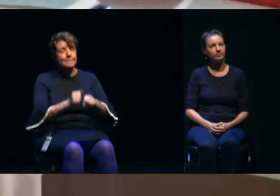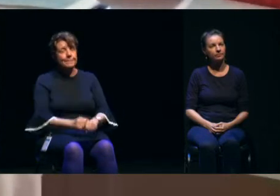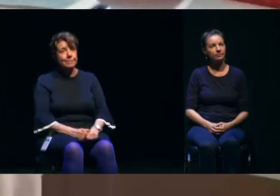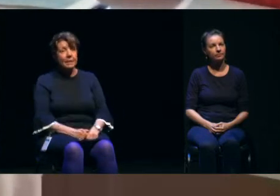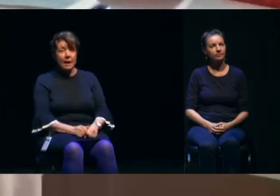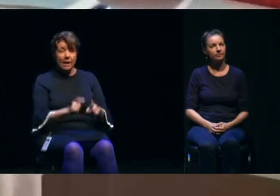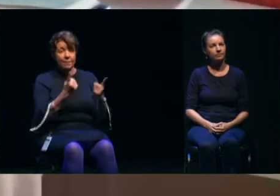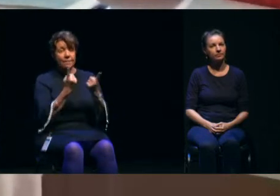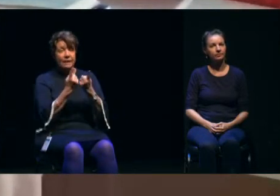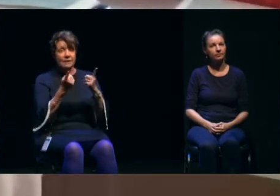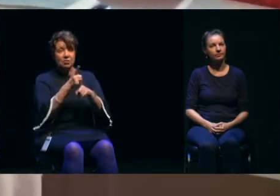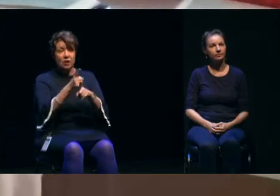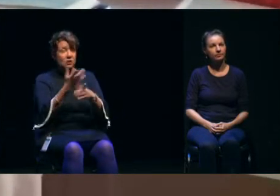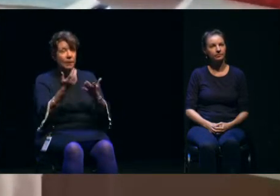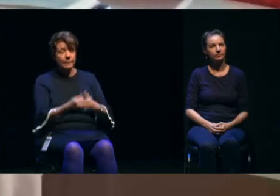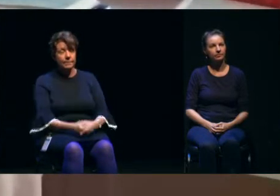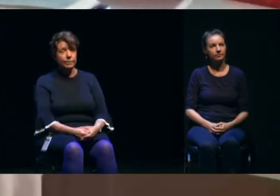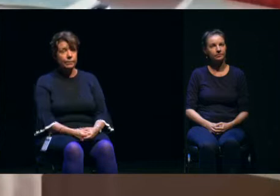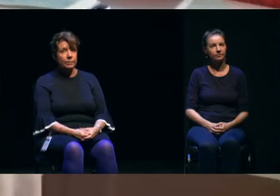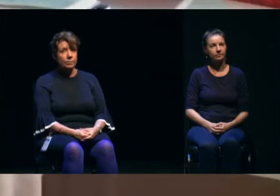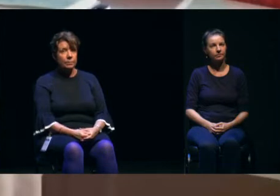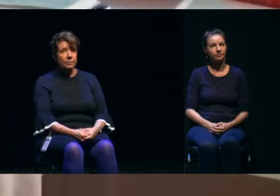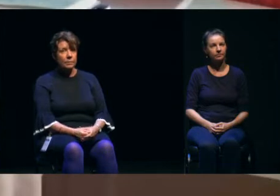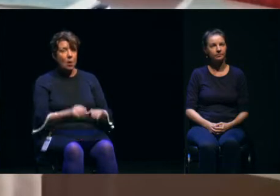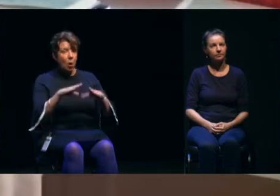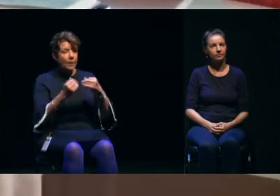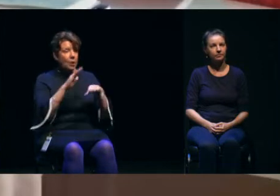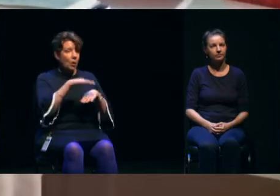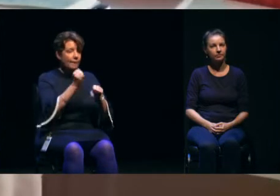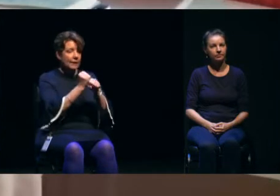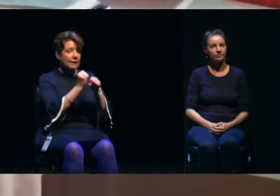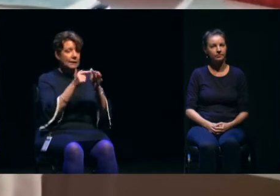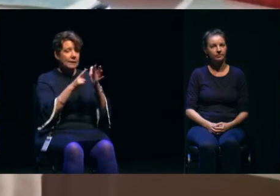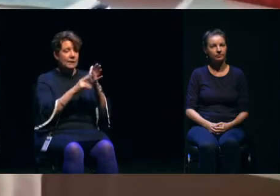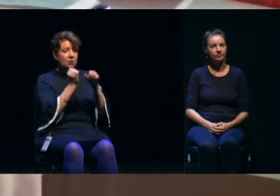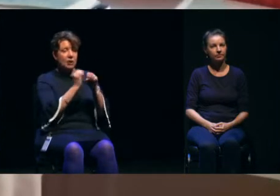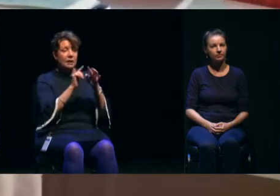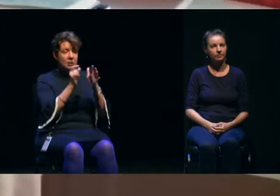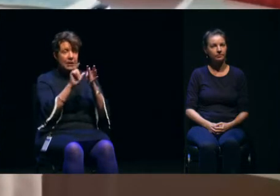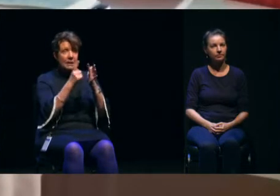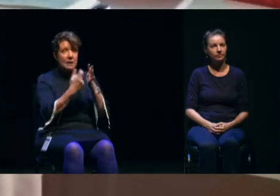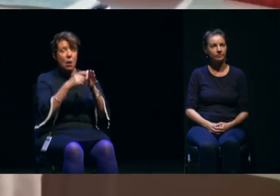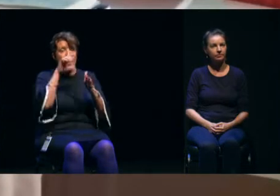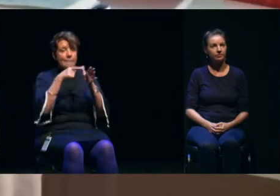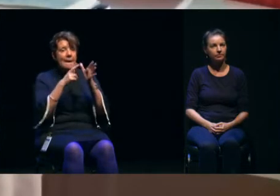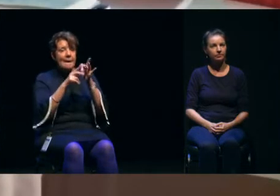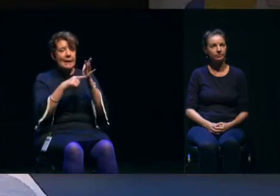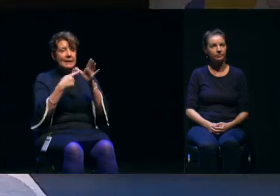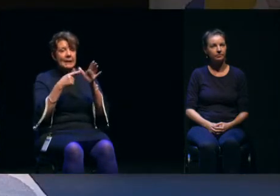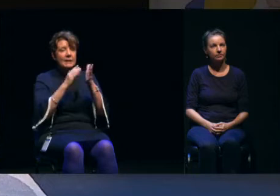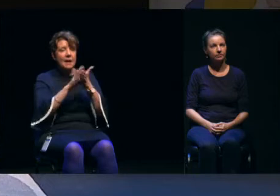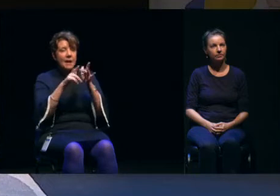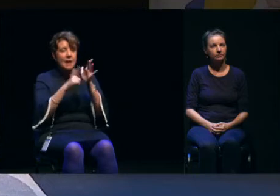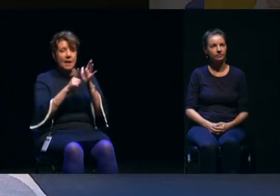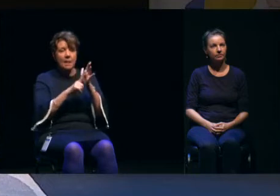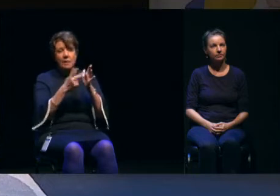are changing. I mean, the whole thing about gender and... you remember Anita Hill 20-something yes. years